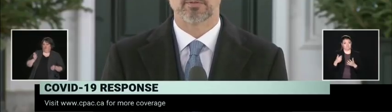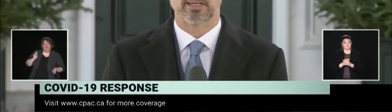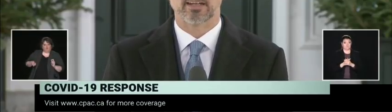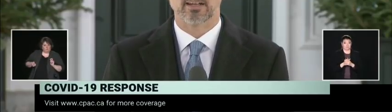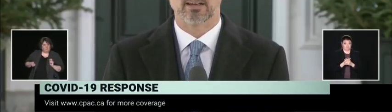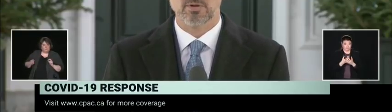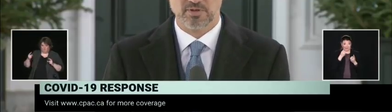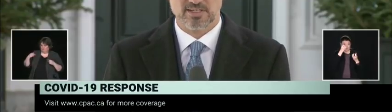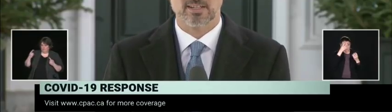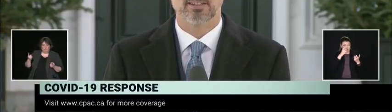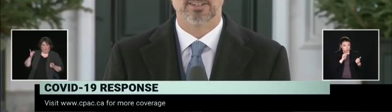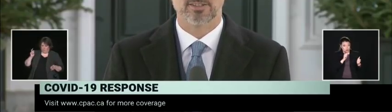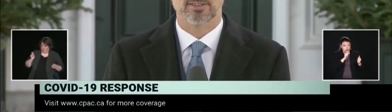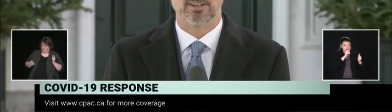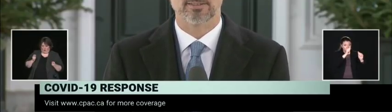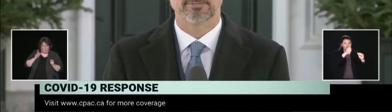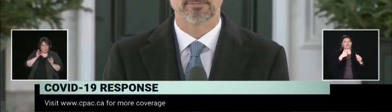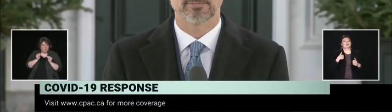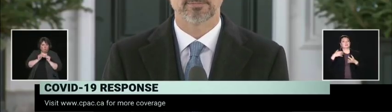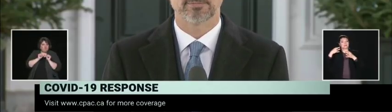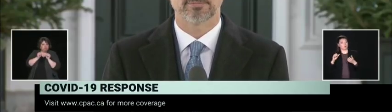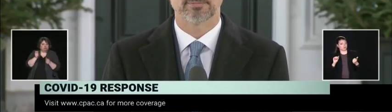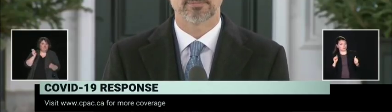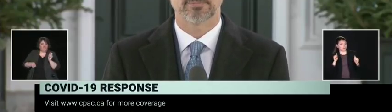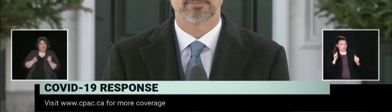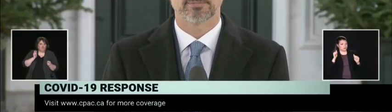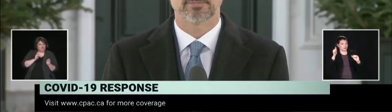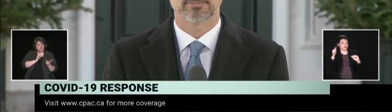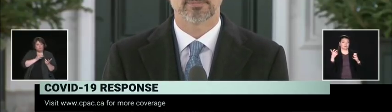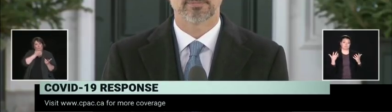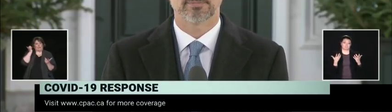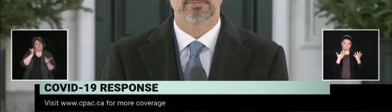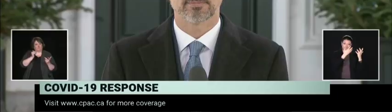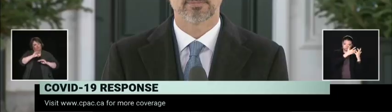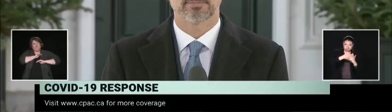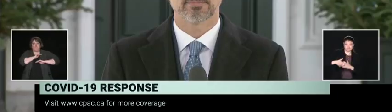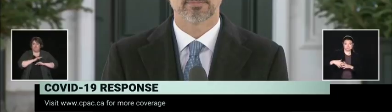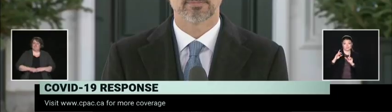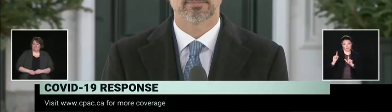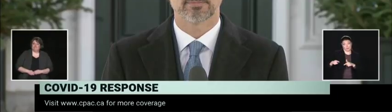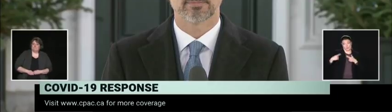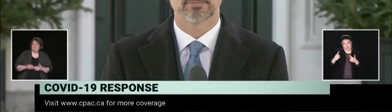that from the beginning, and we will continue to do so. Merci. Prochaine question.